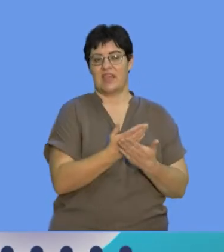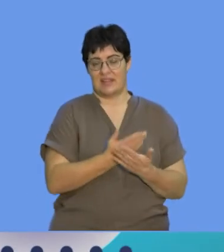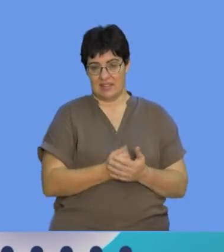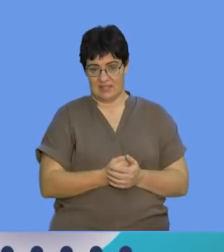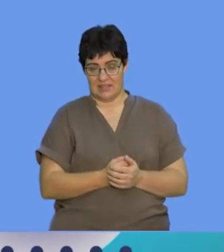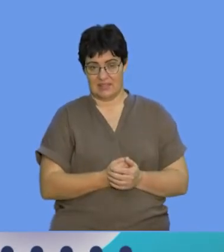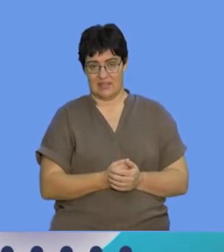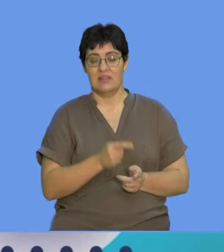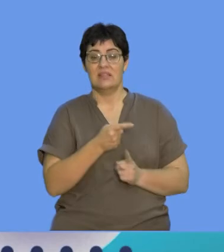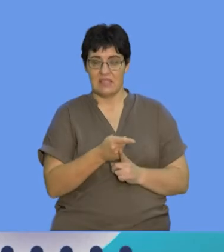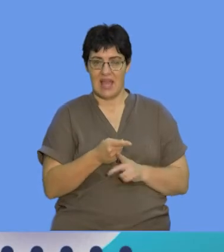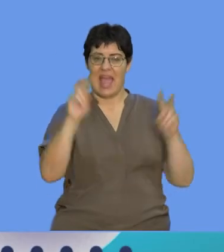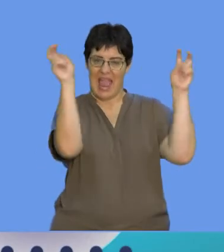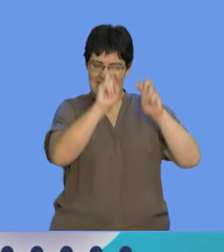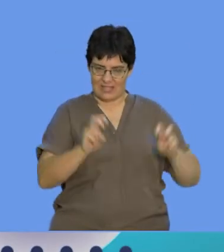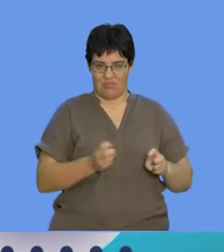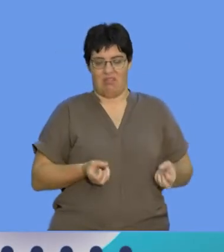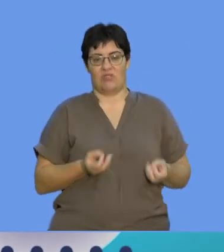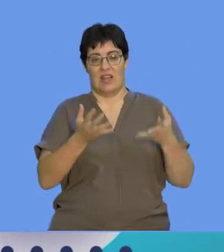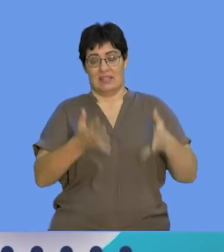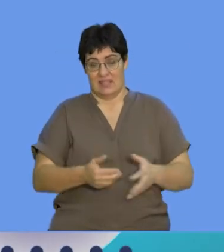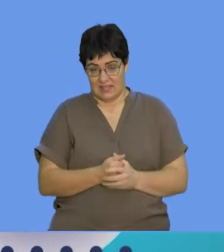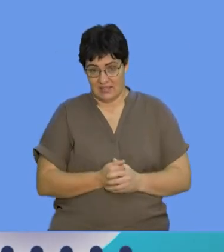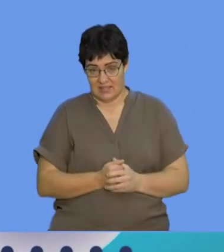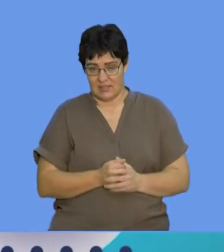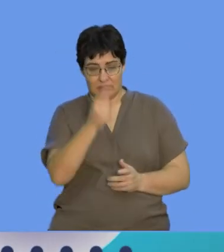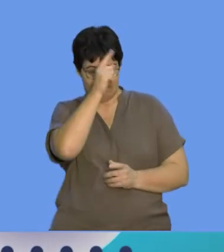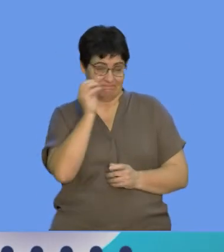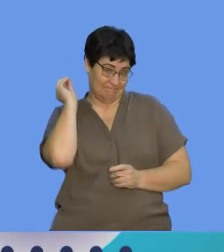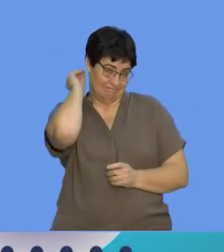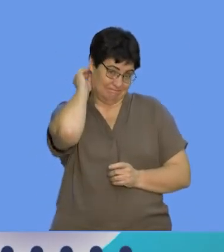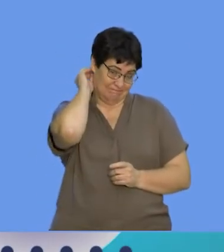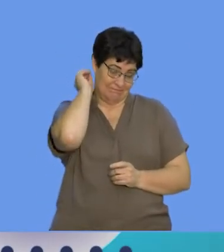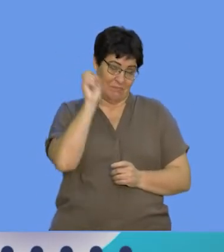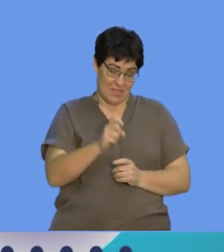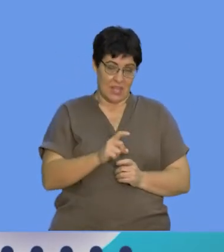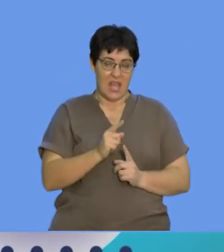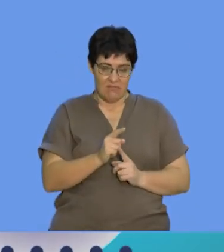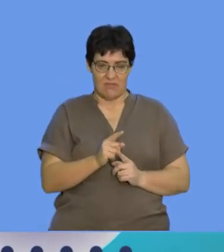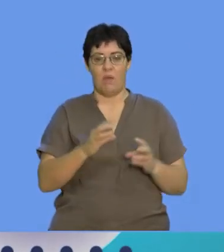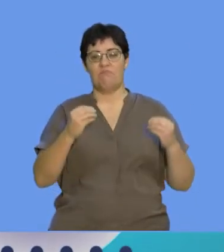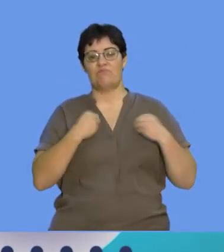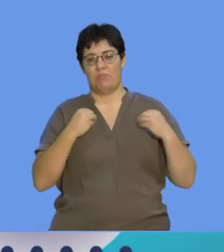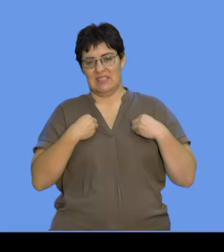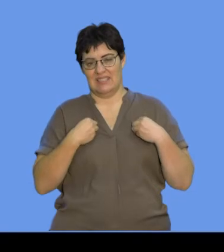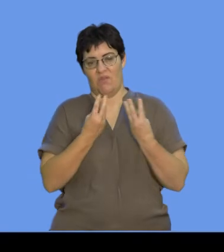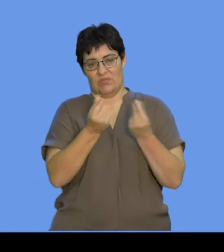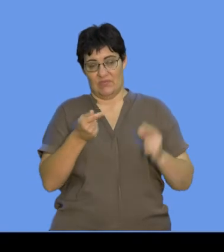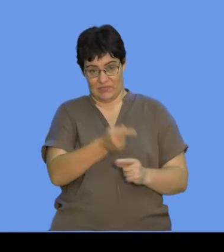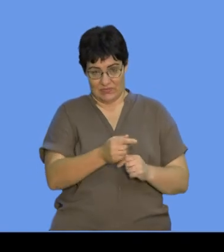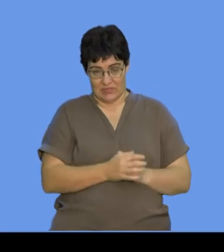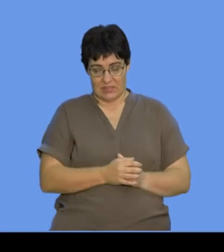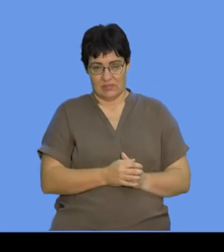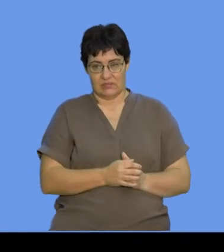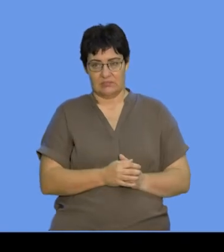electrolyte is an electrical conductor. So let's keep that in mind as a property of solubility, right? And